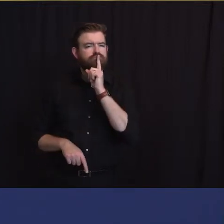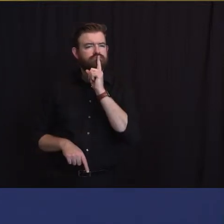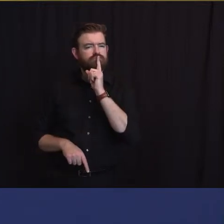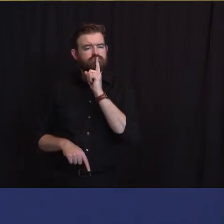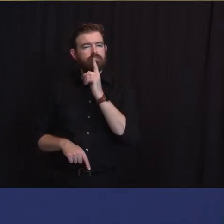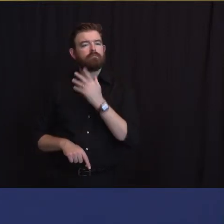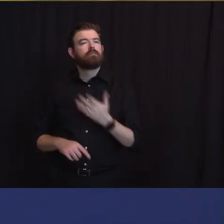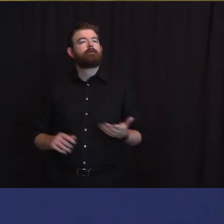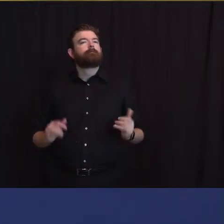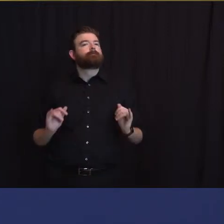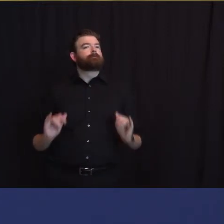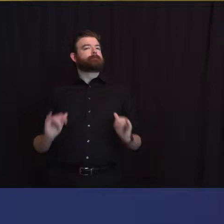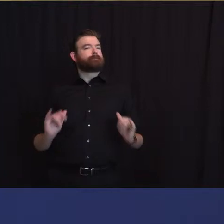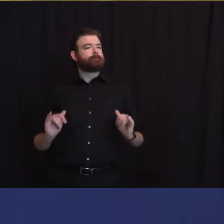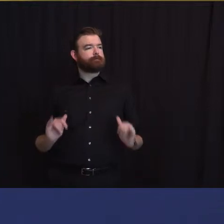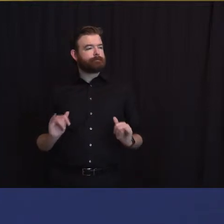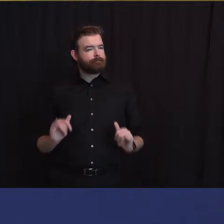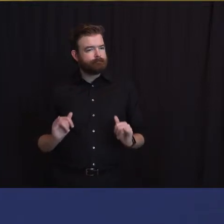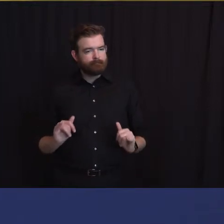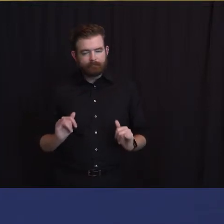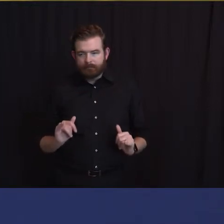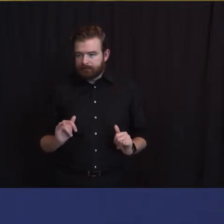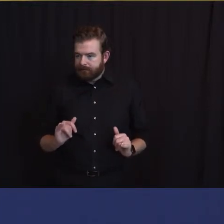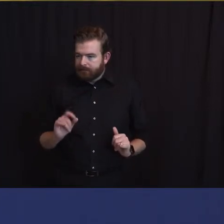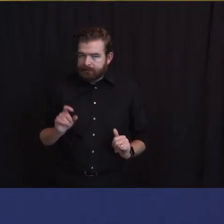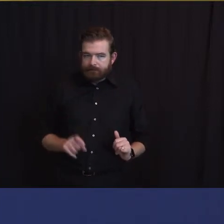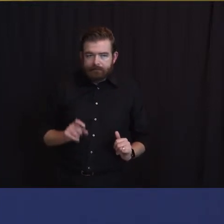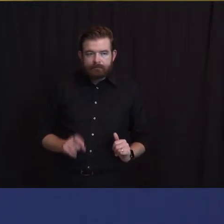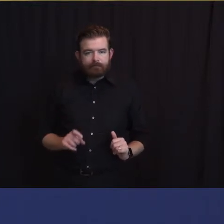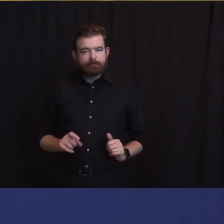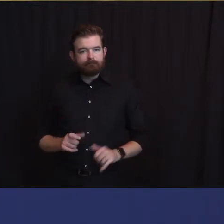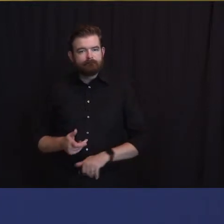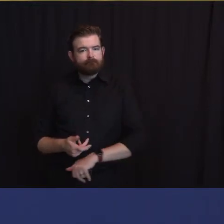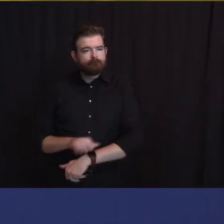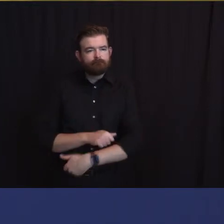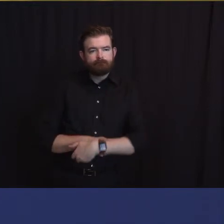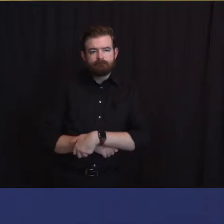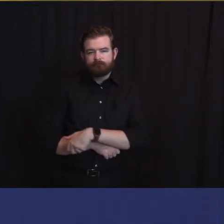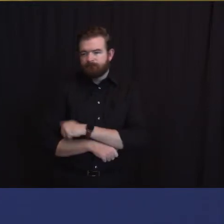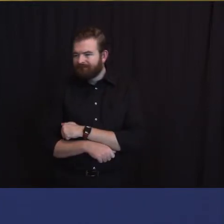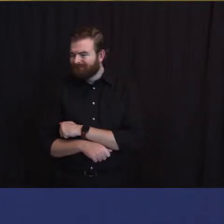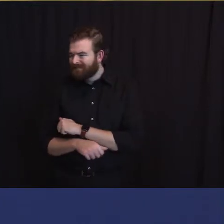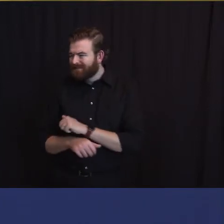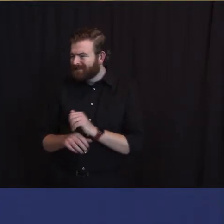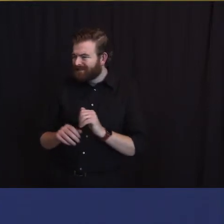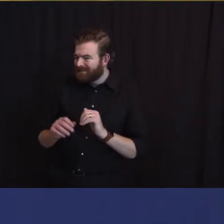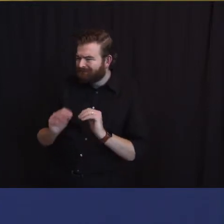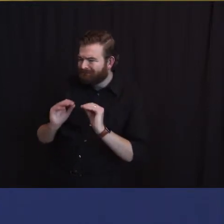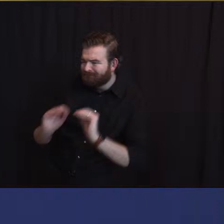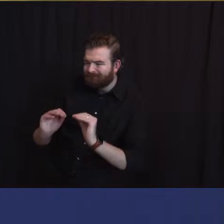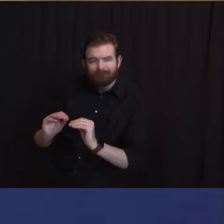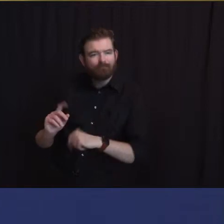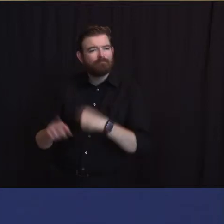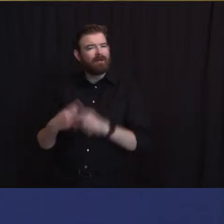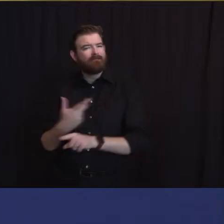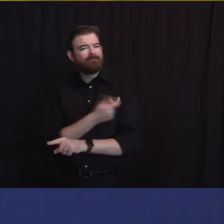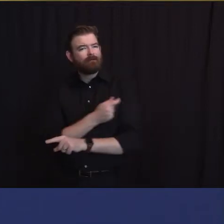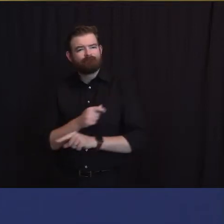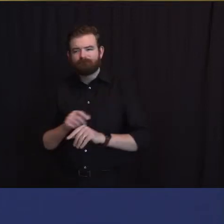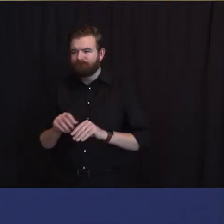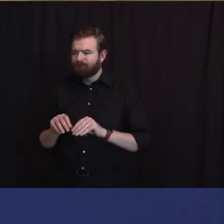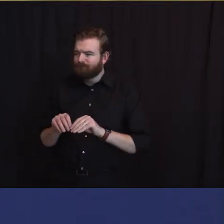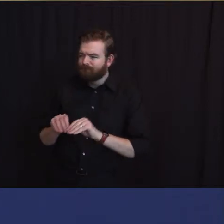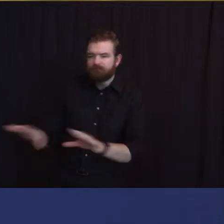higher weight in terms of our vaccine penetration, and that's why the Grateful for the Shot program that Judy talked about,